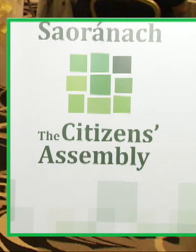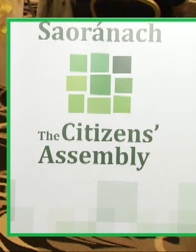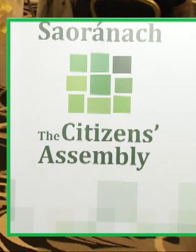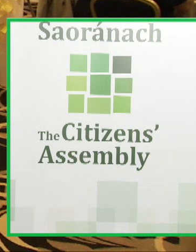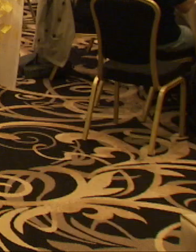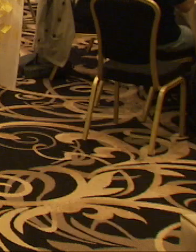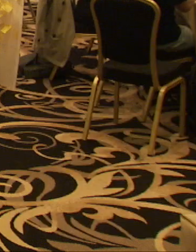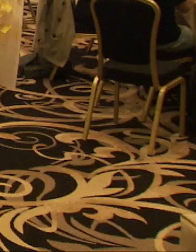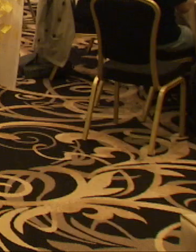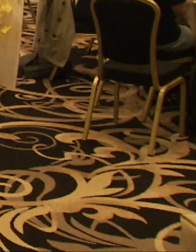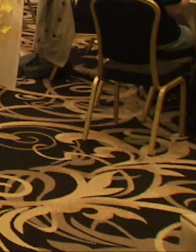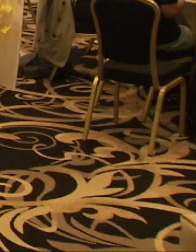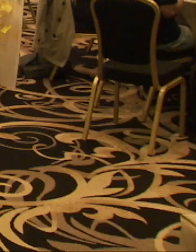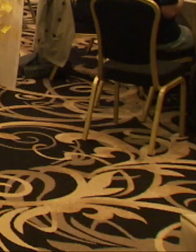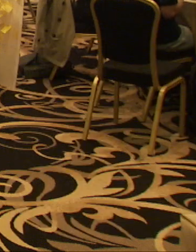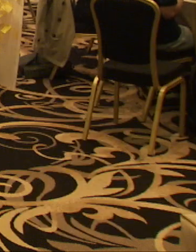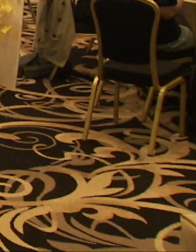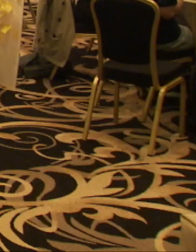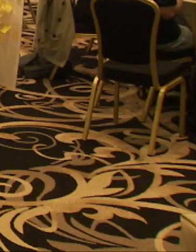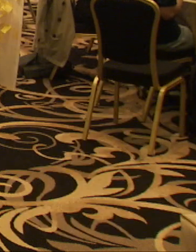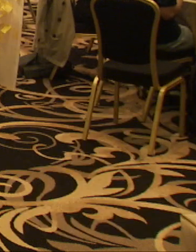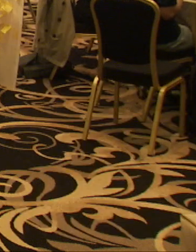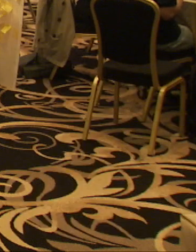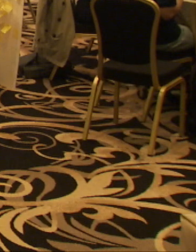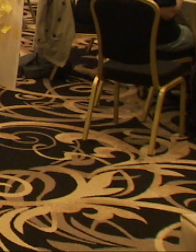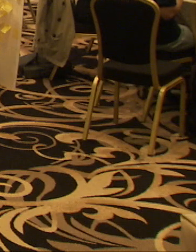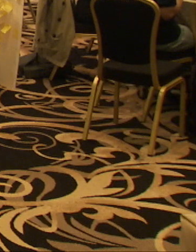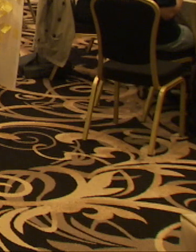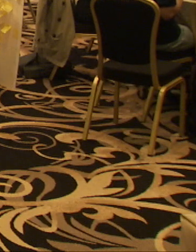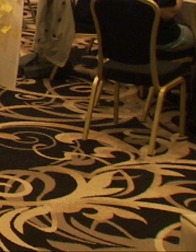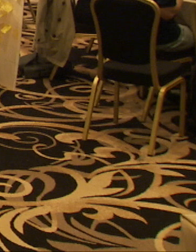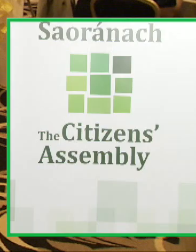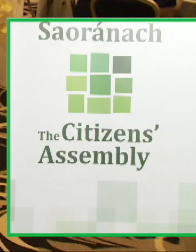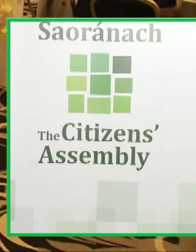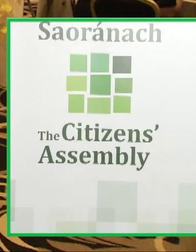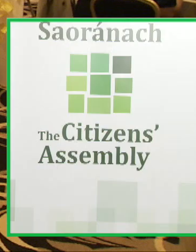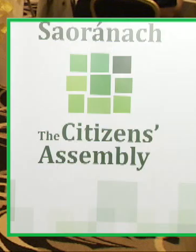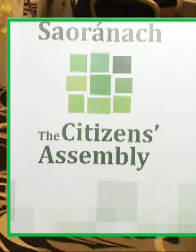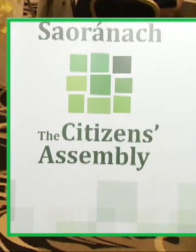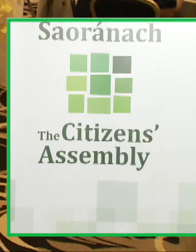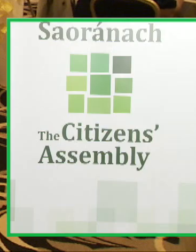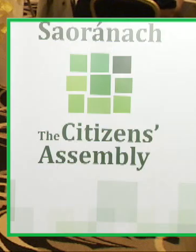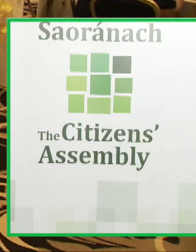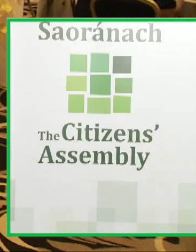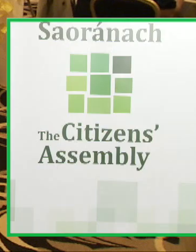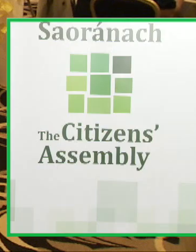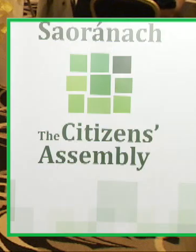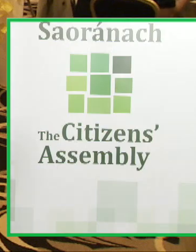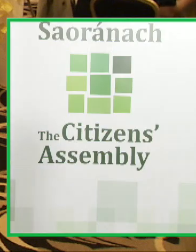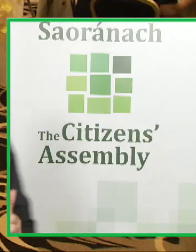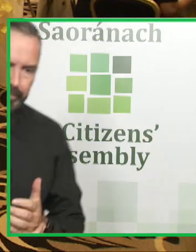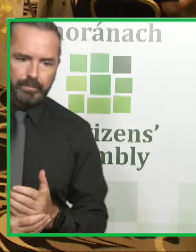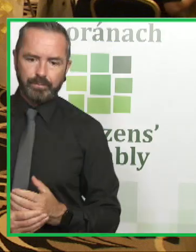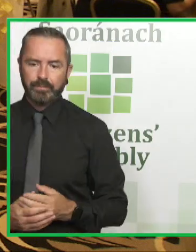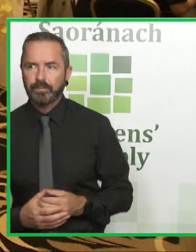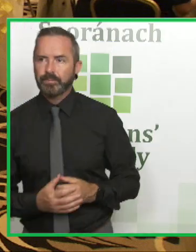Can I just close out on a few very brief messages before passing across to Cathal on just some closing exercises again we always ask you to do. I